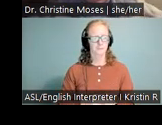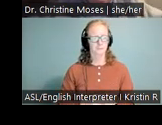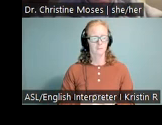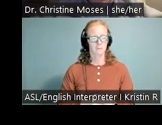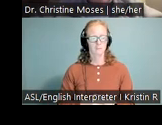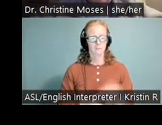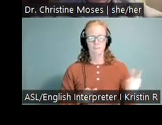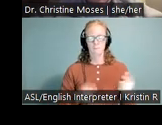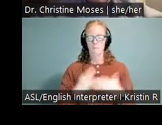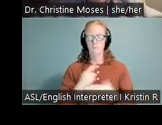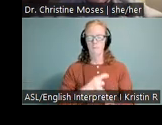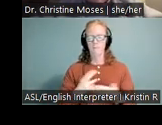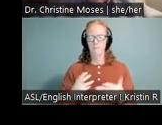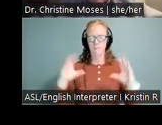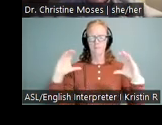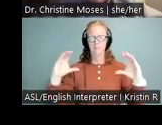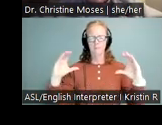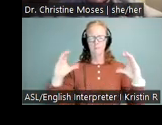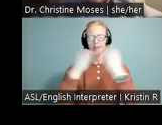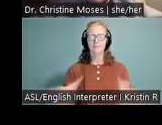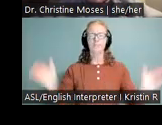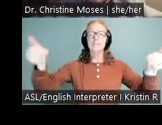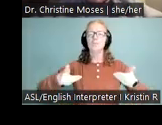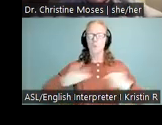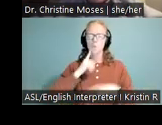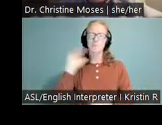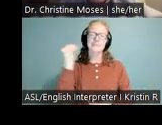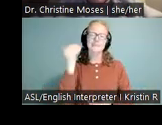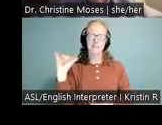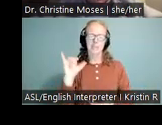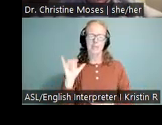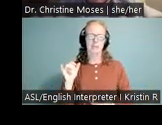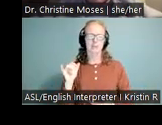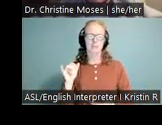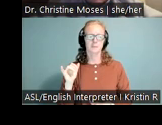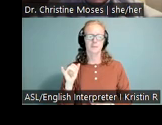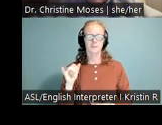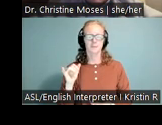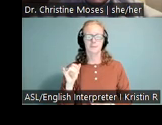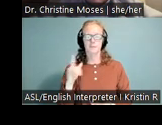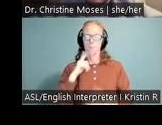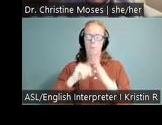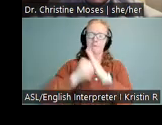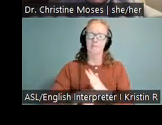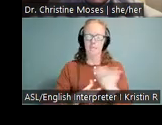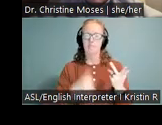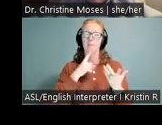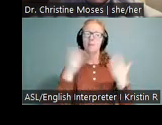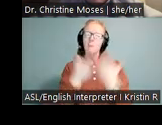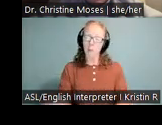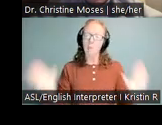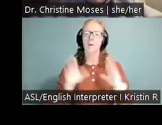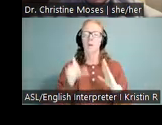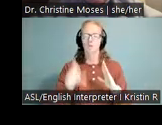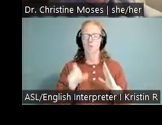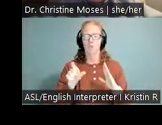so the intro sort of seems like we always want to stress that the public should always